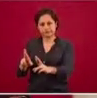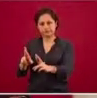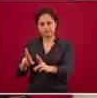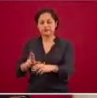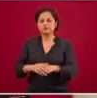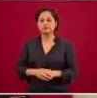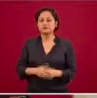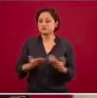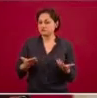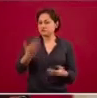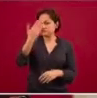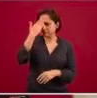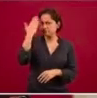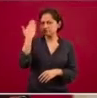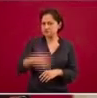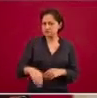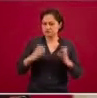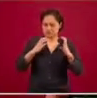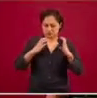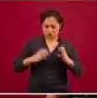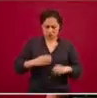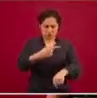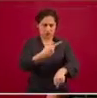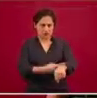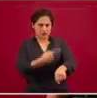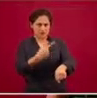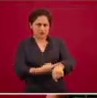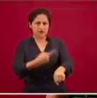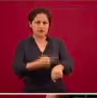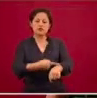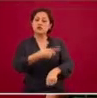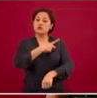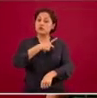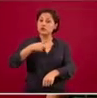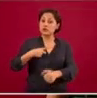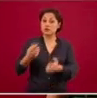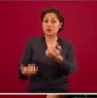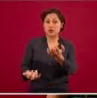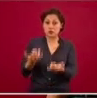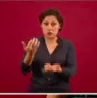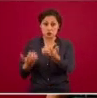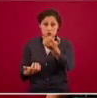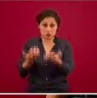conditions of our country, cremation is not a suitable option.